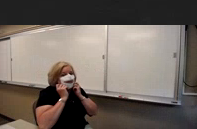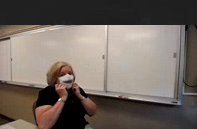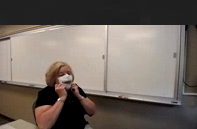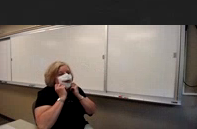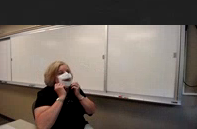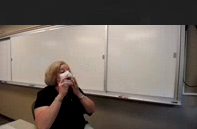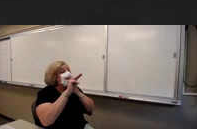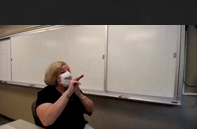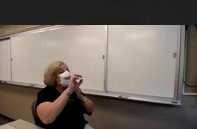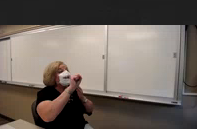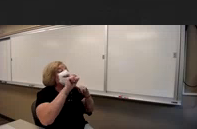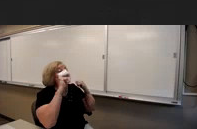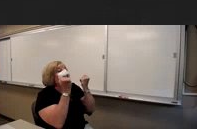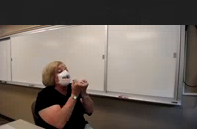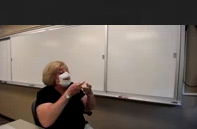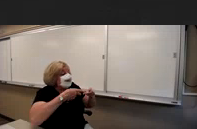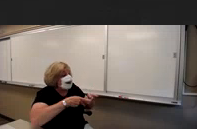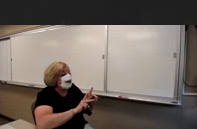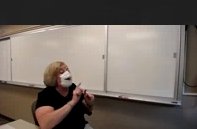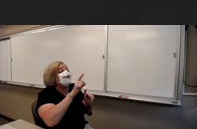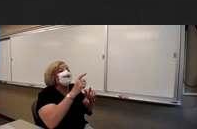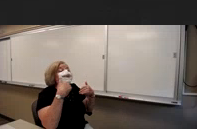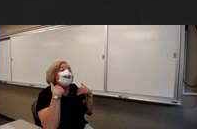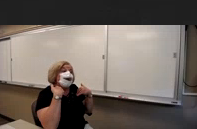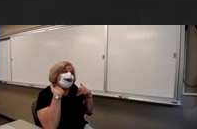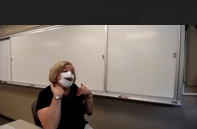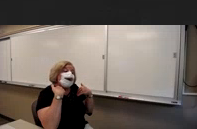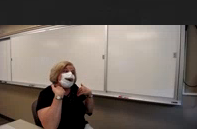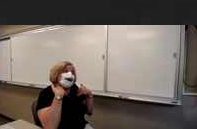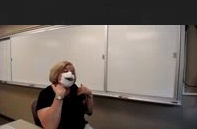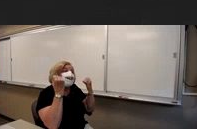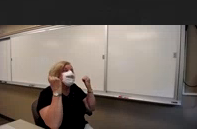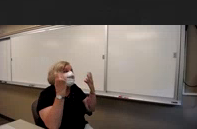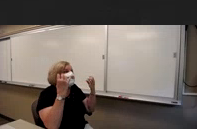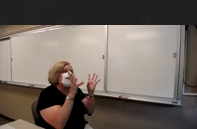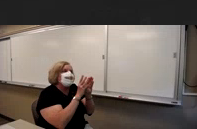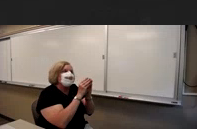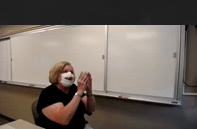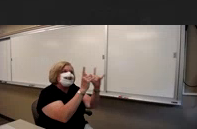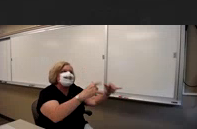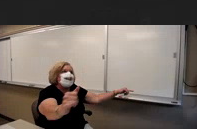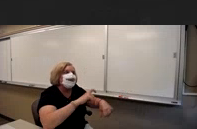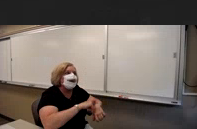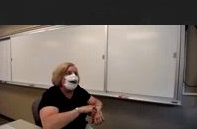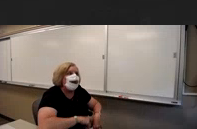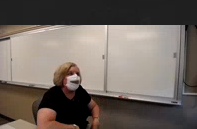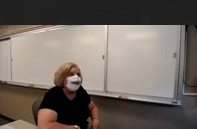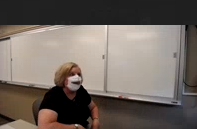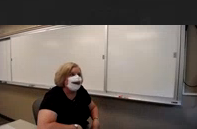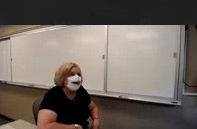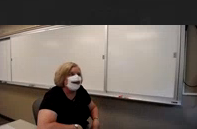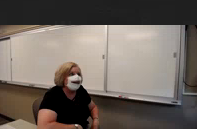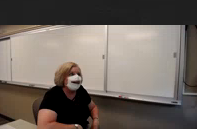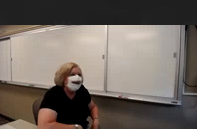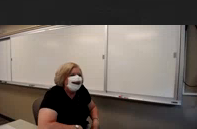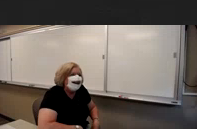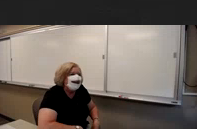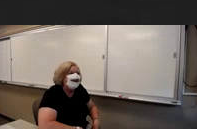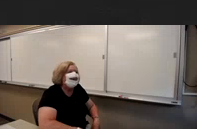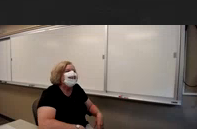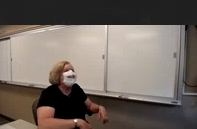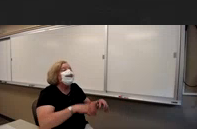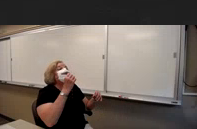Microsoft Teams allows you to have multiple meetings at the same time. So I could be